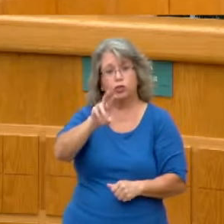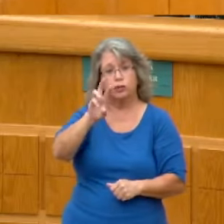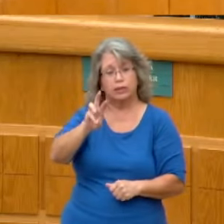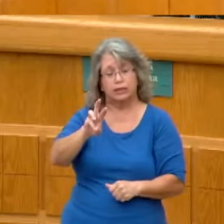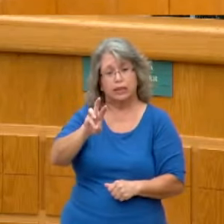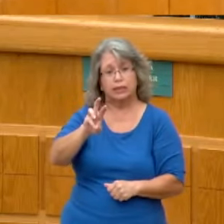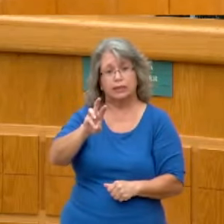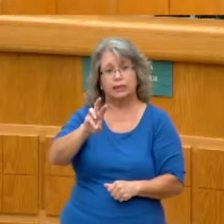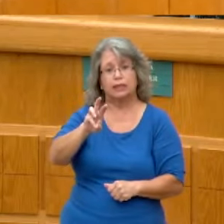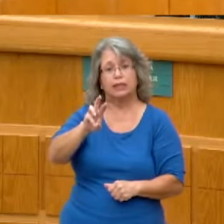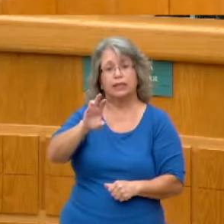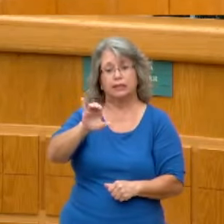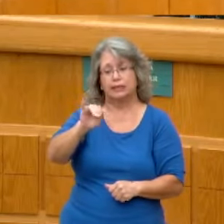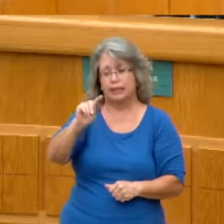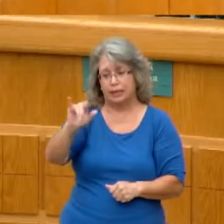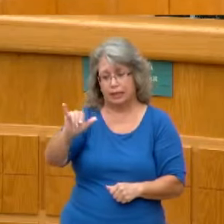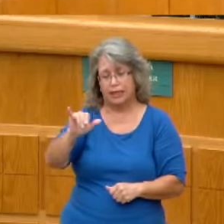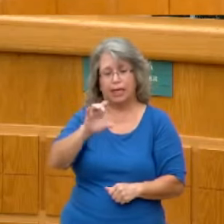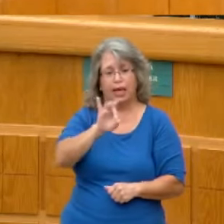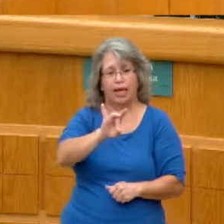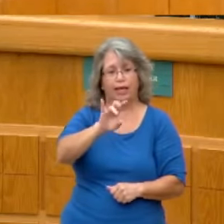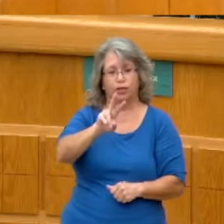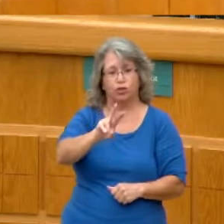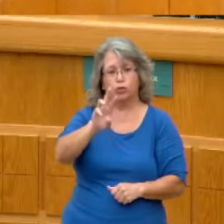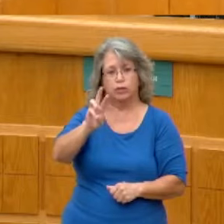826-CITY, or that's